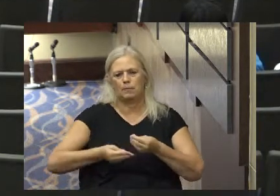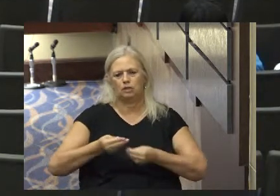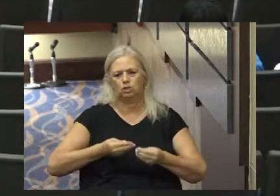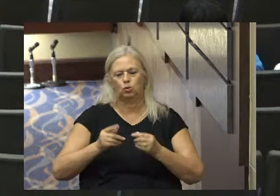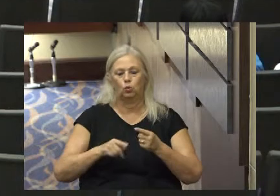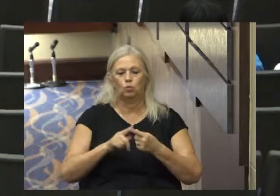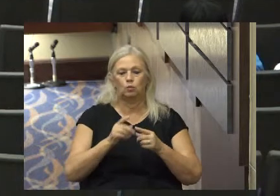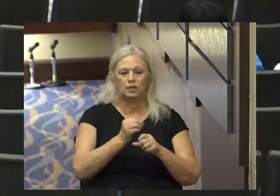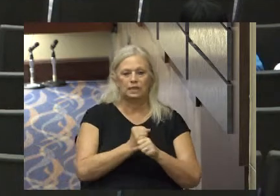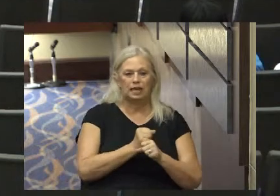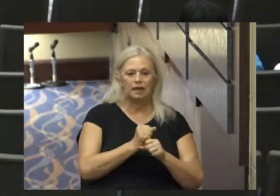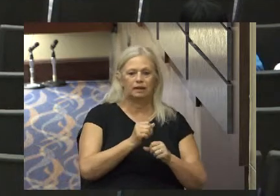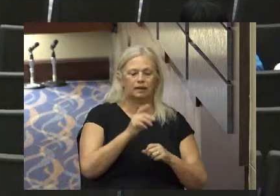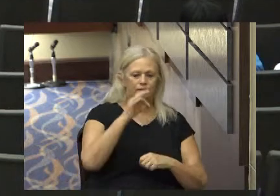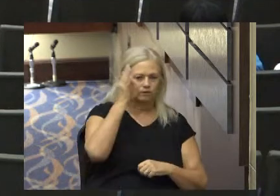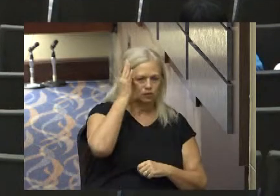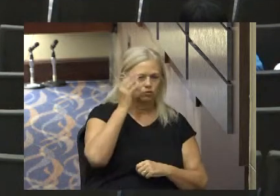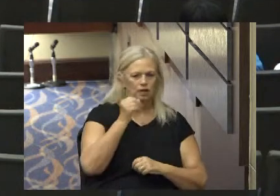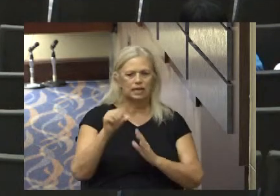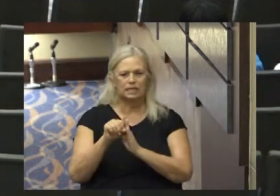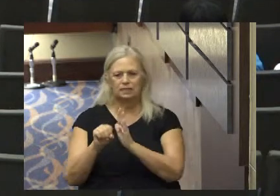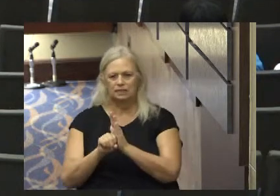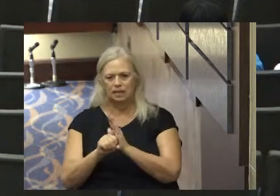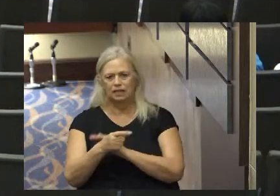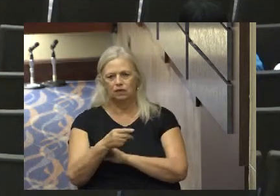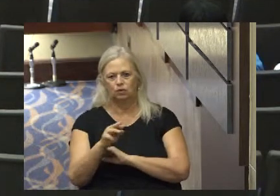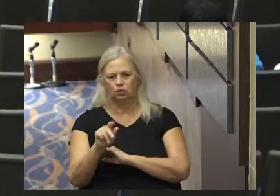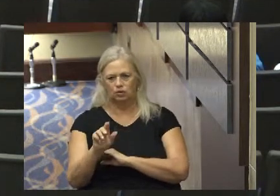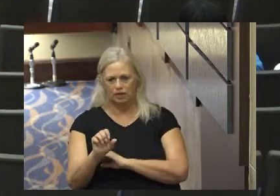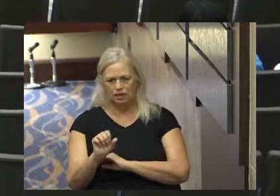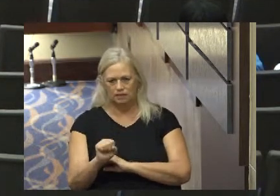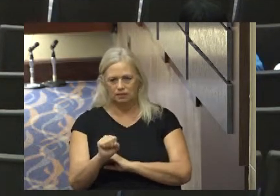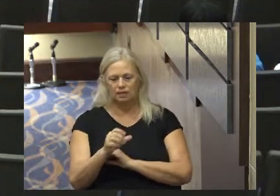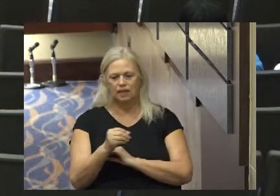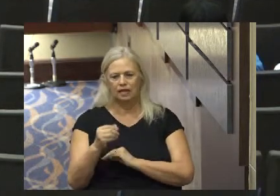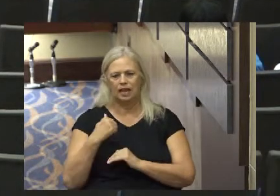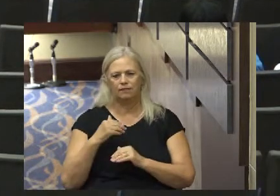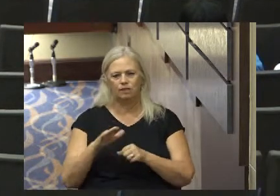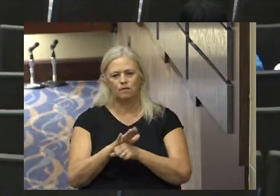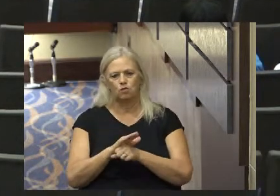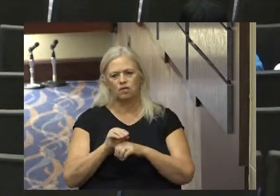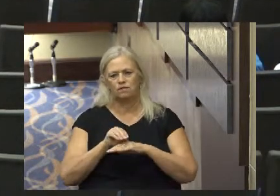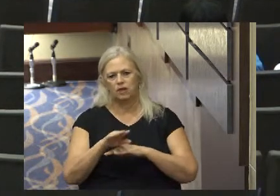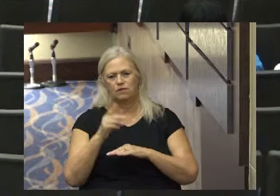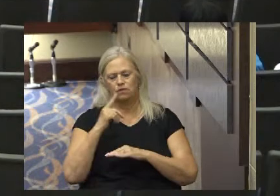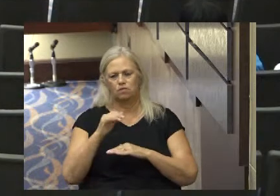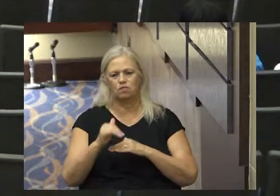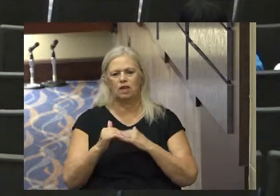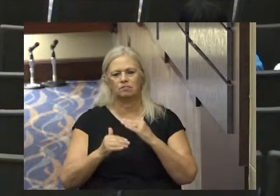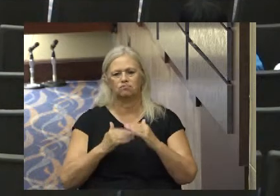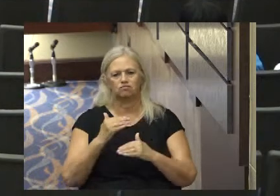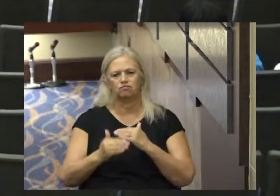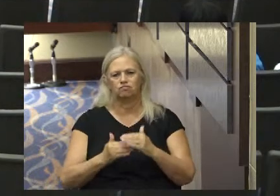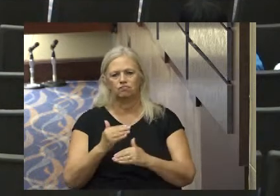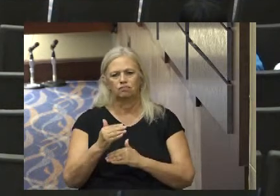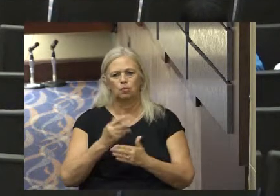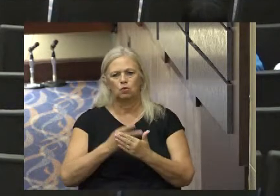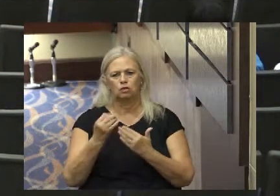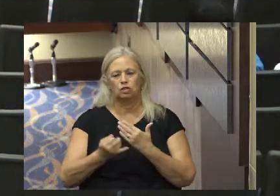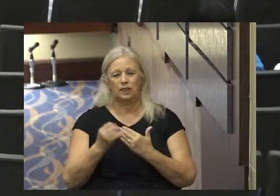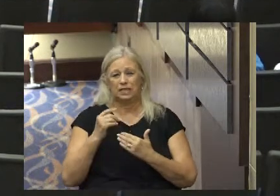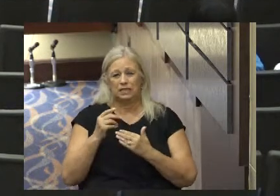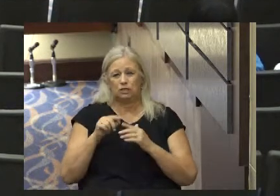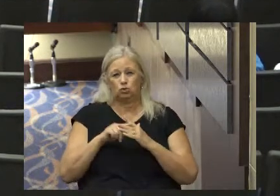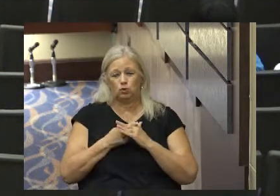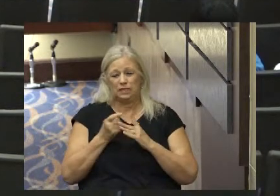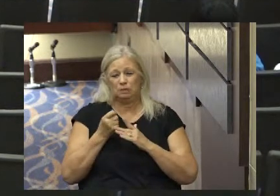grants. We're matching a small part and still getting the full effect of the improvement. So I'm happy to see that one starts in a little over a year, it looks